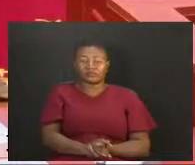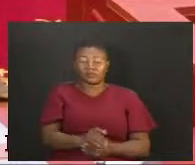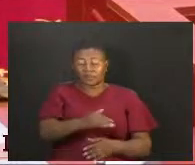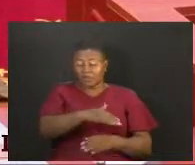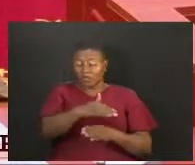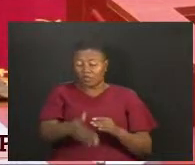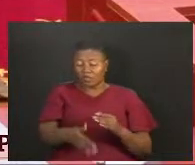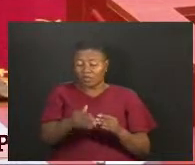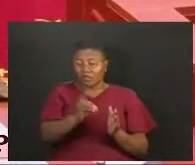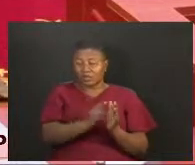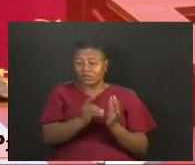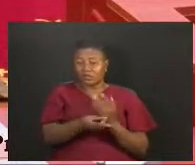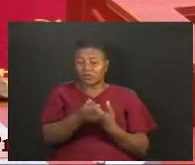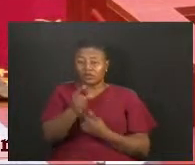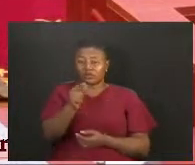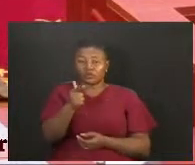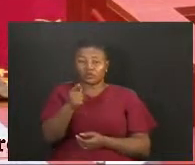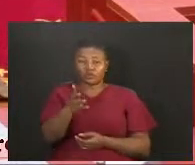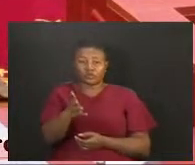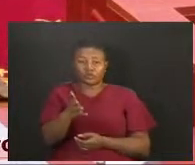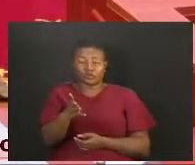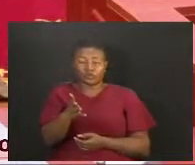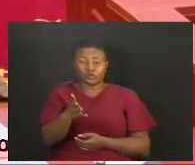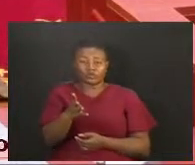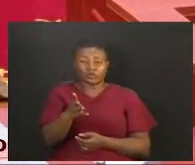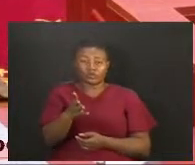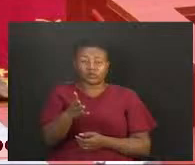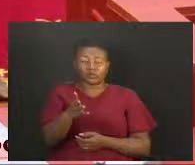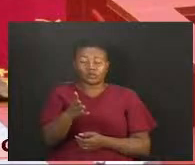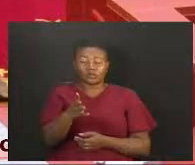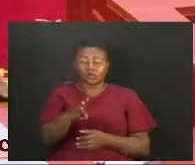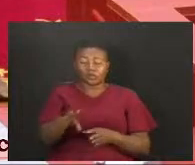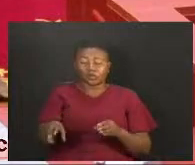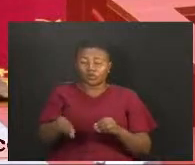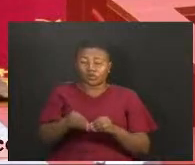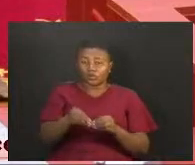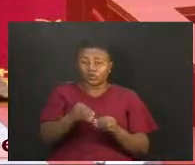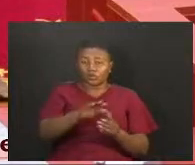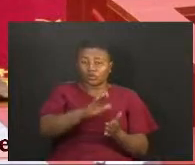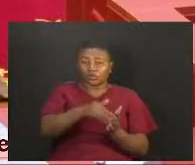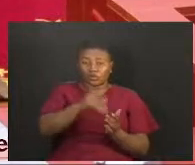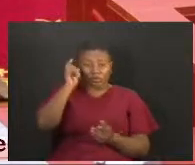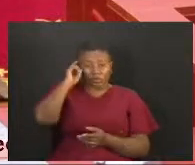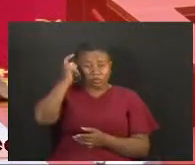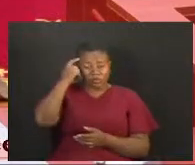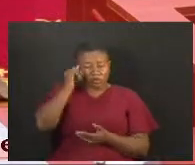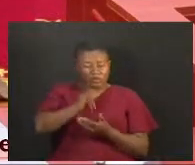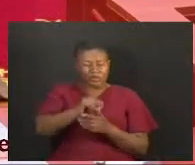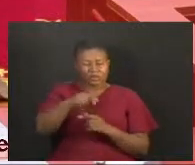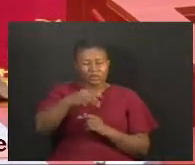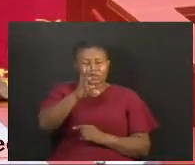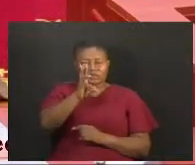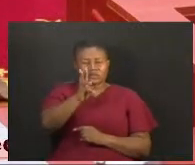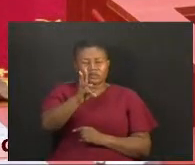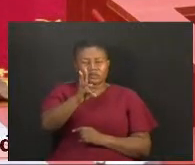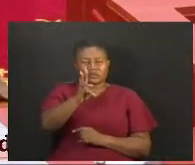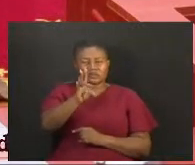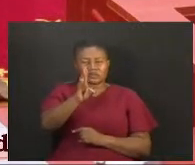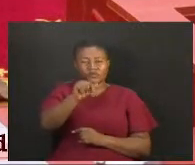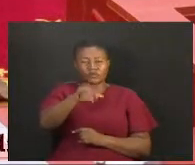December 2024, total central government arrests amounted to 67.5 billion Ghana